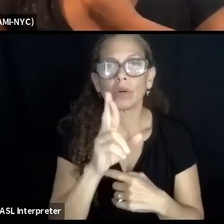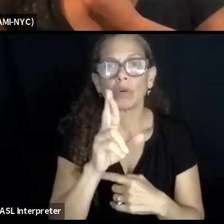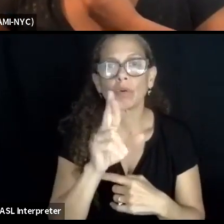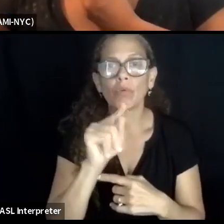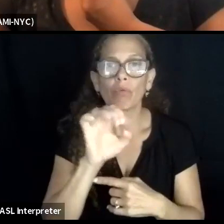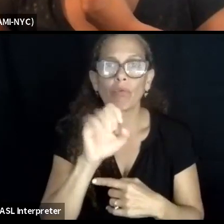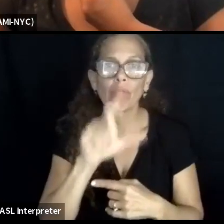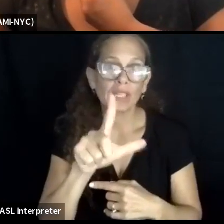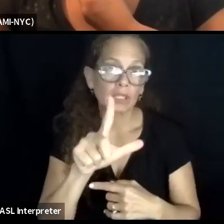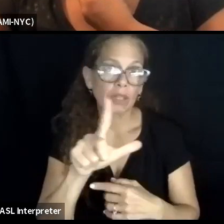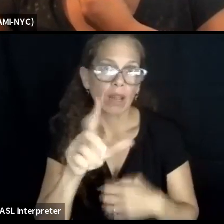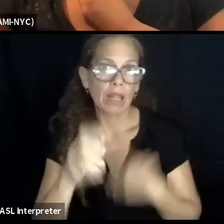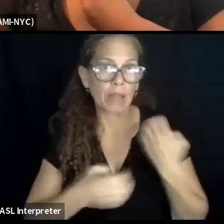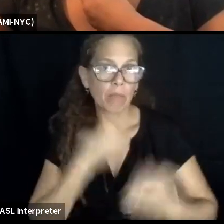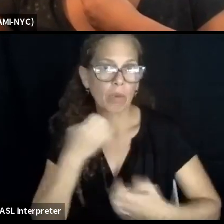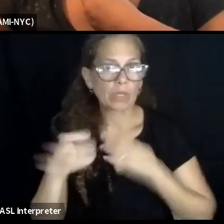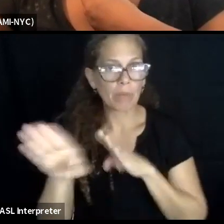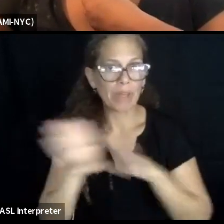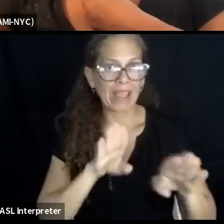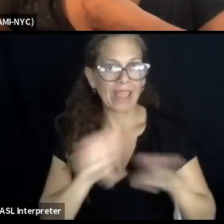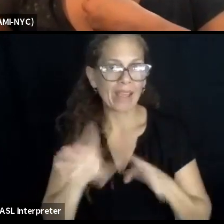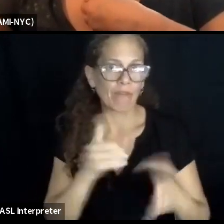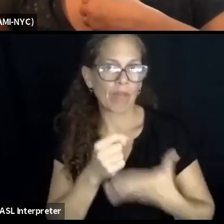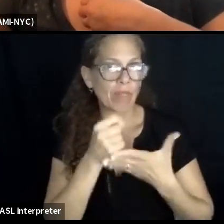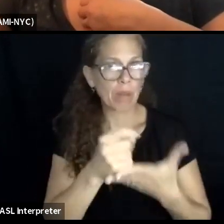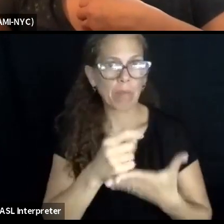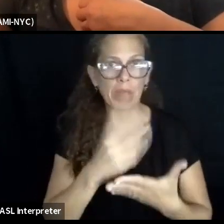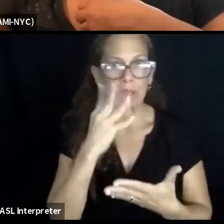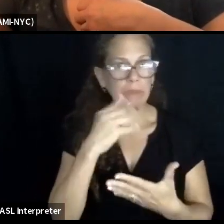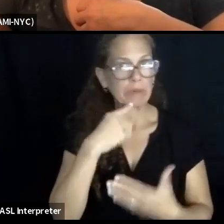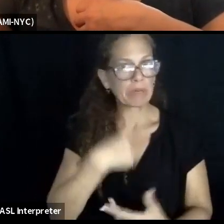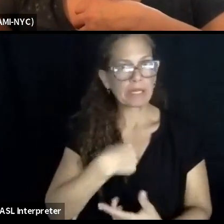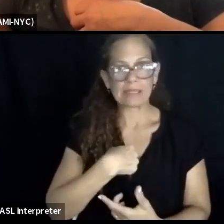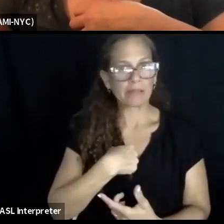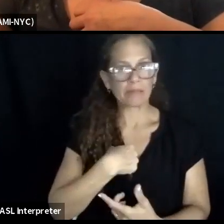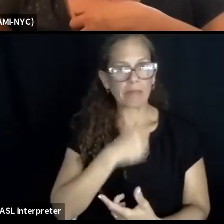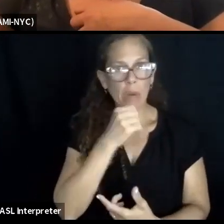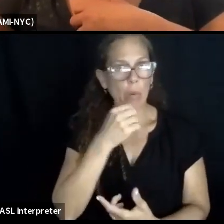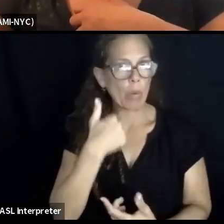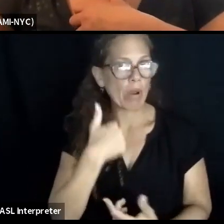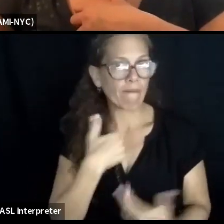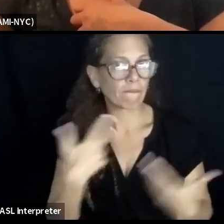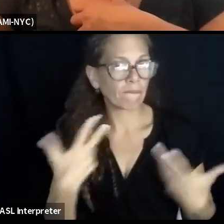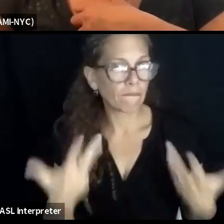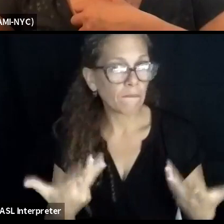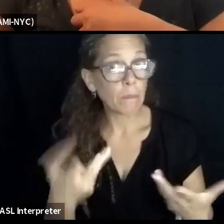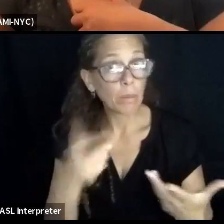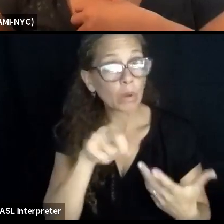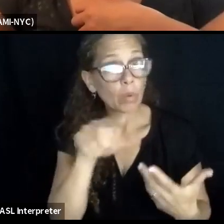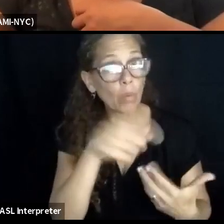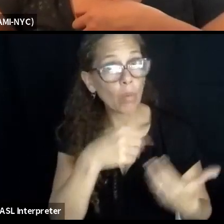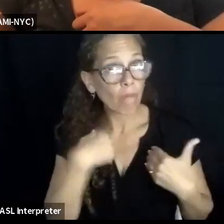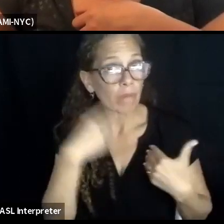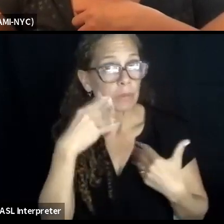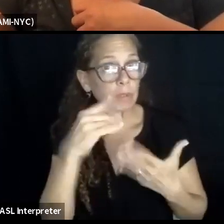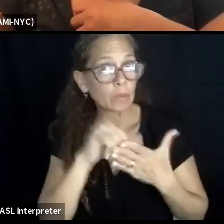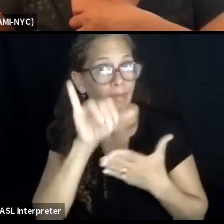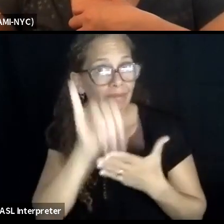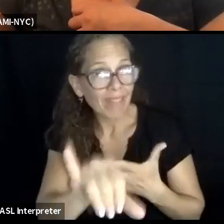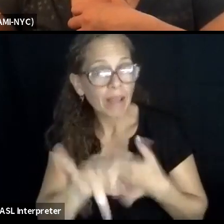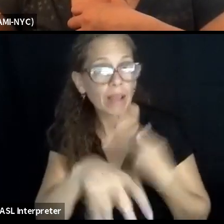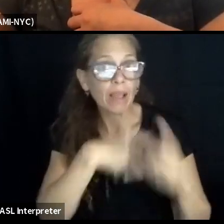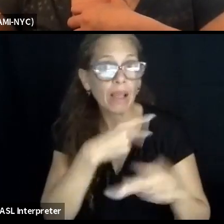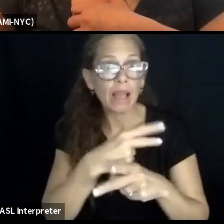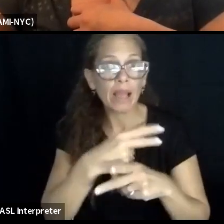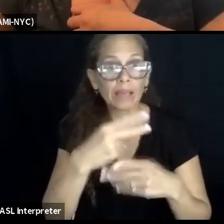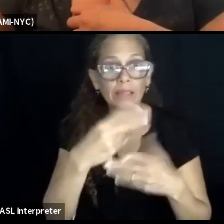therapy, REBT, I don't have any personal experience with that. I would love to hear more from those here who've had experience and can share. I don't know, Emily,